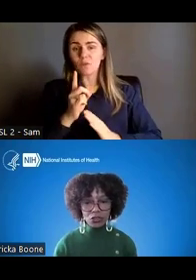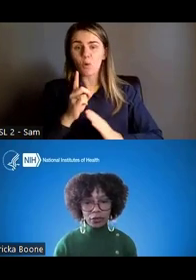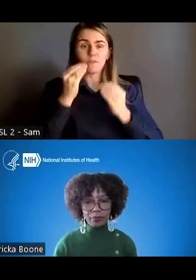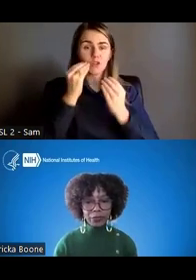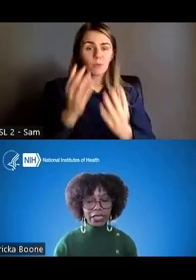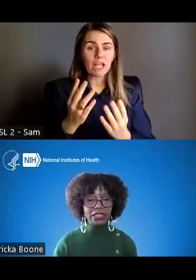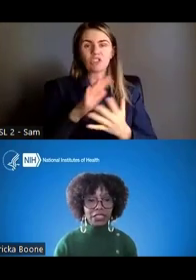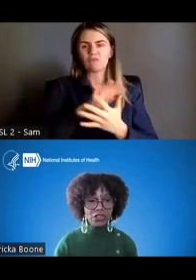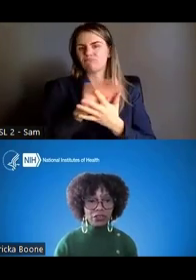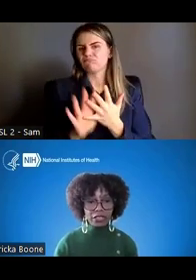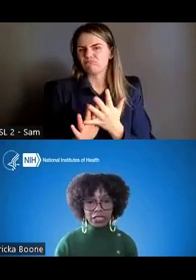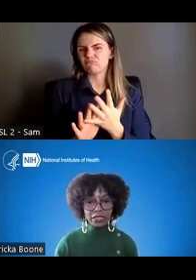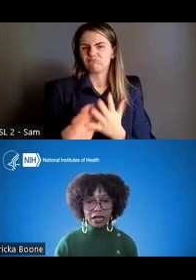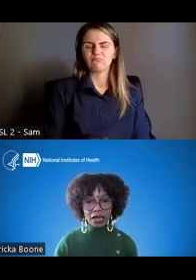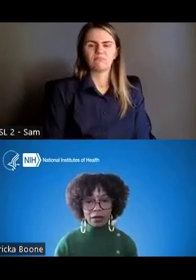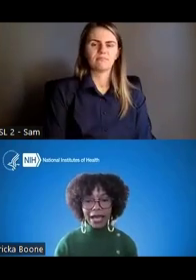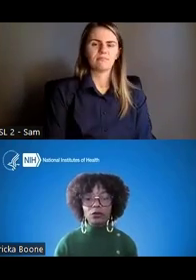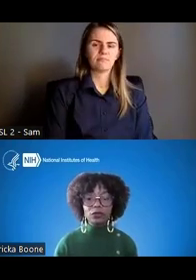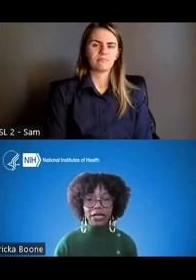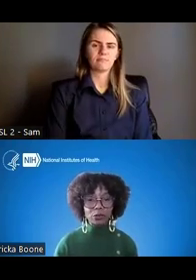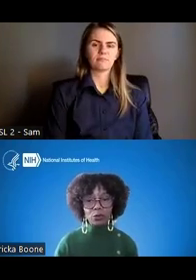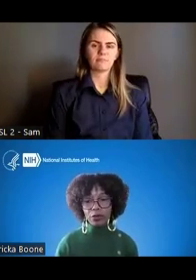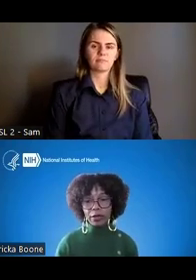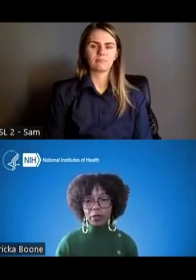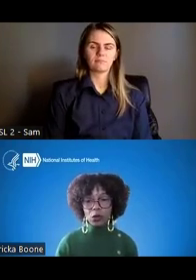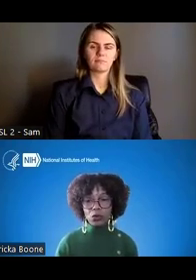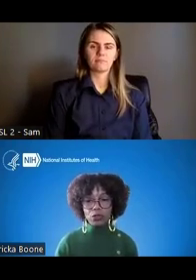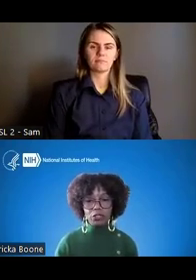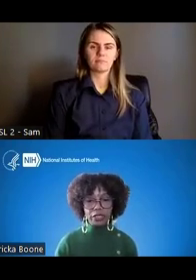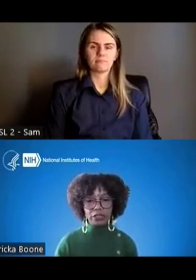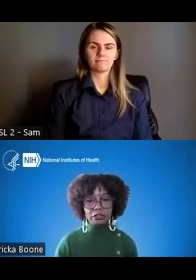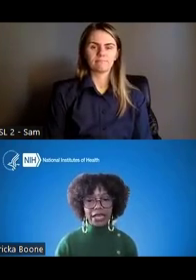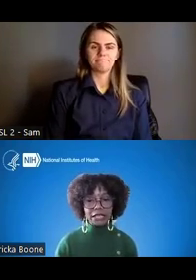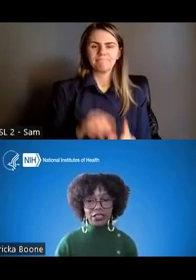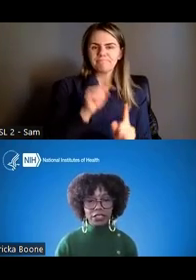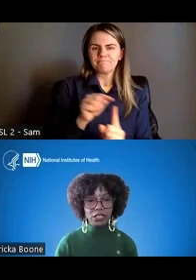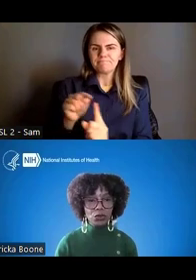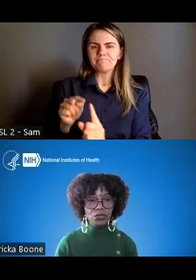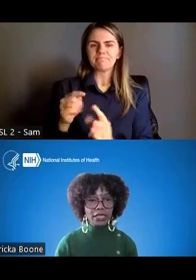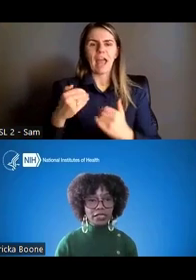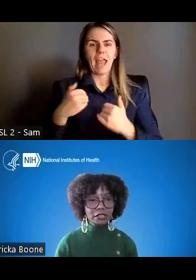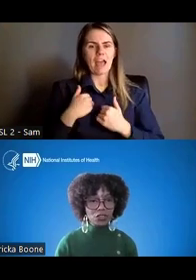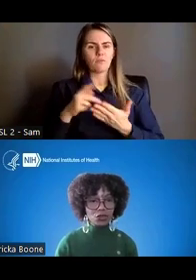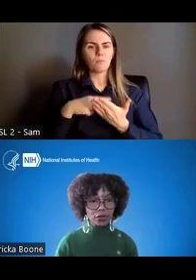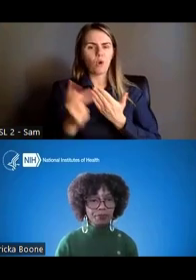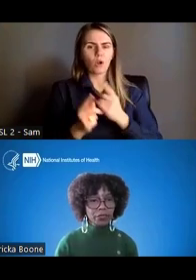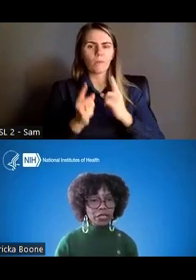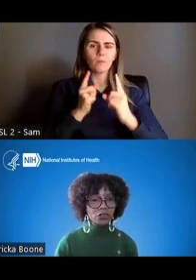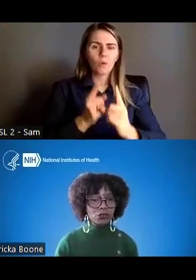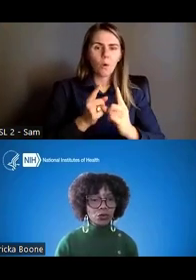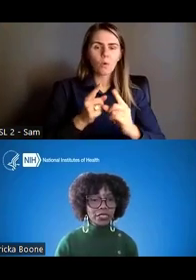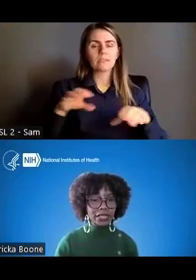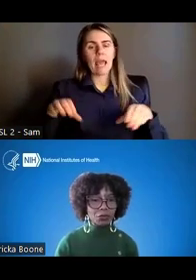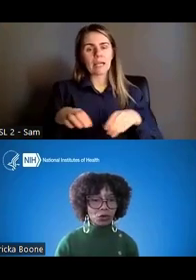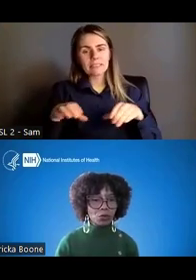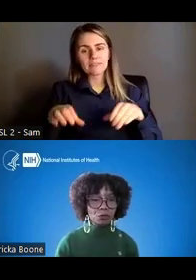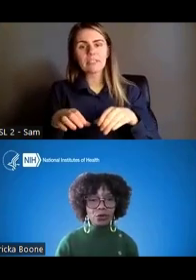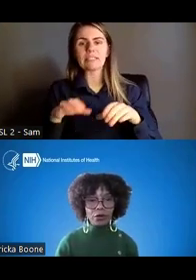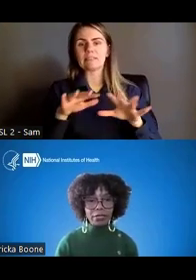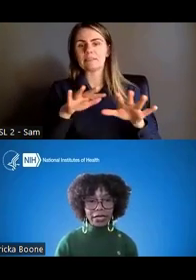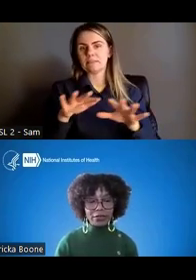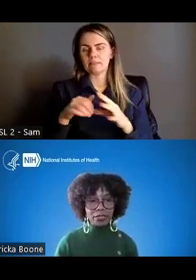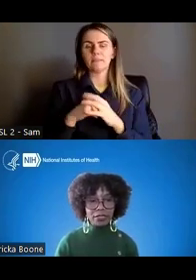et cetera. And each of these outline the program goals, objectives, activity codes, et cetera. So for